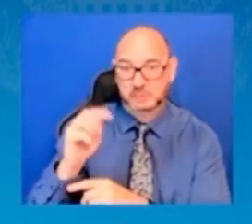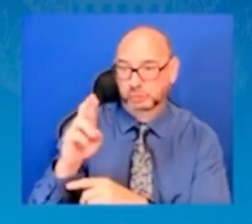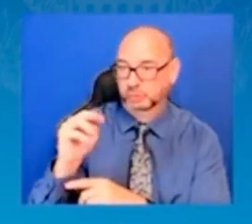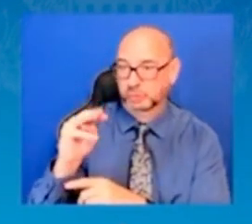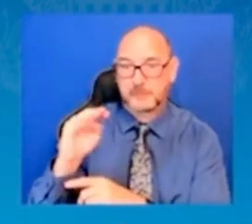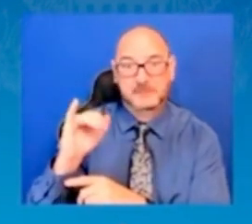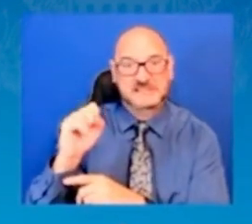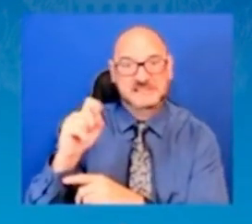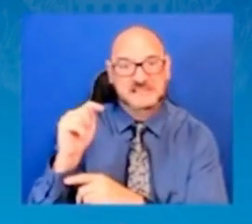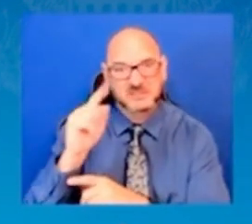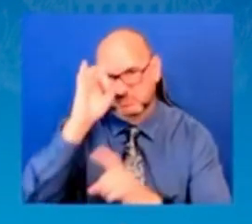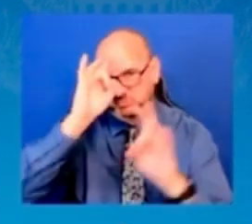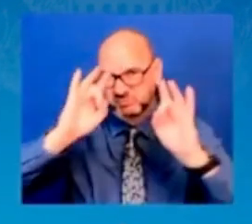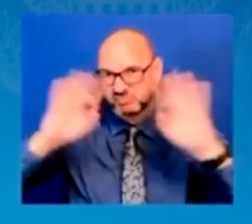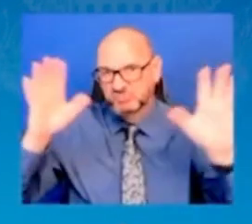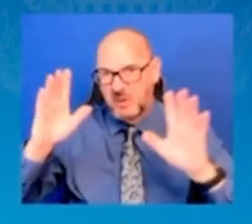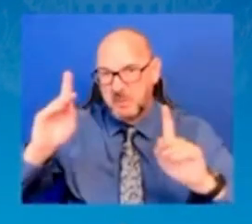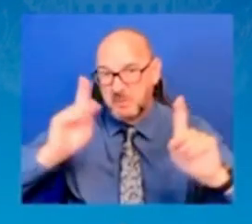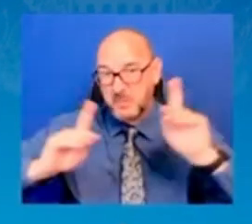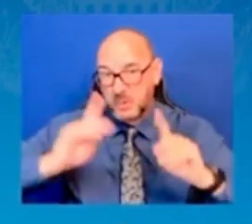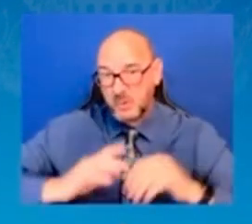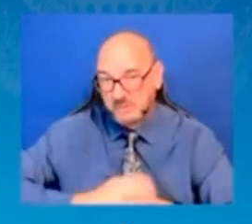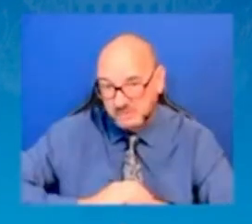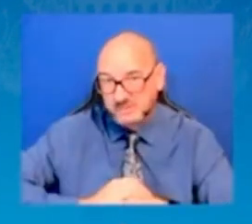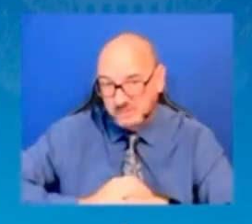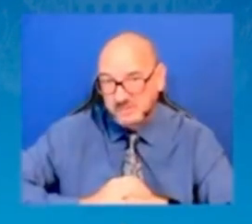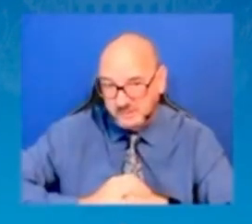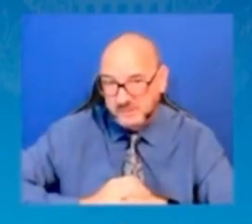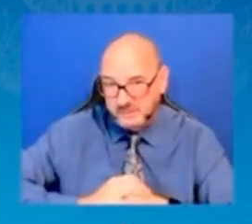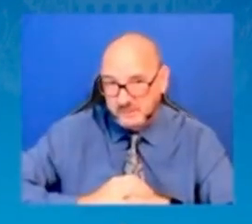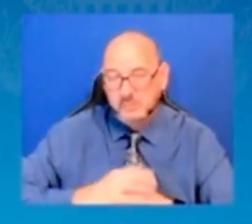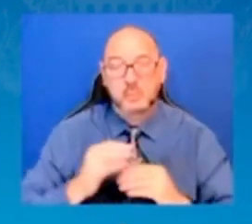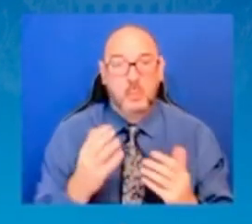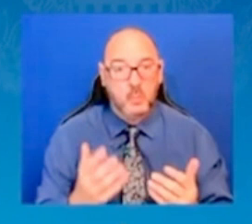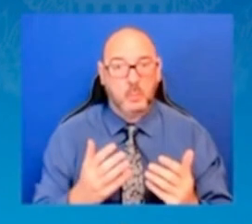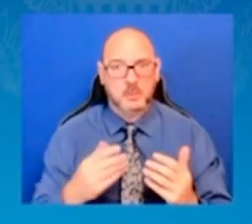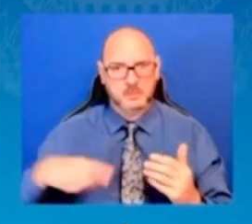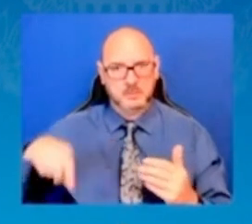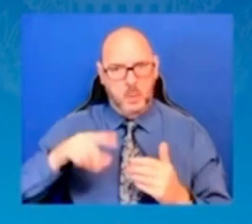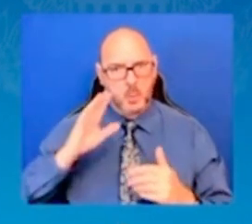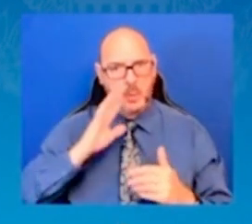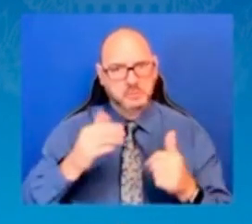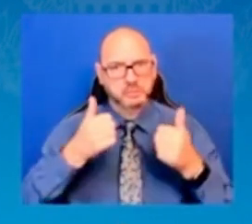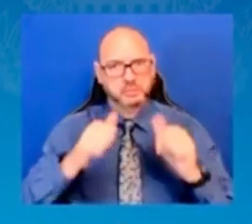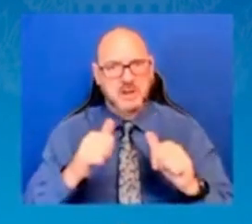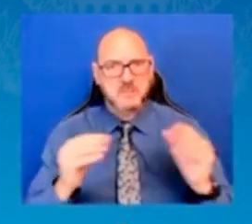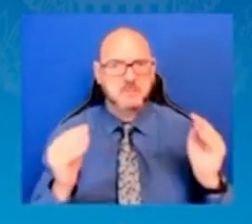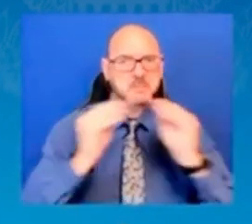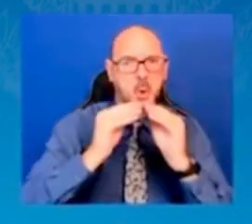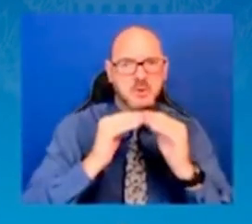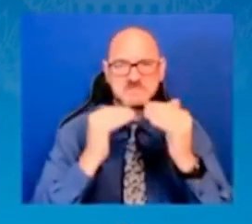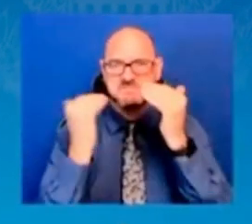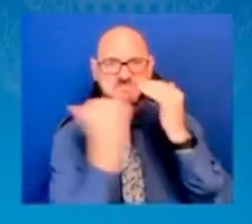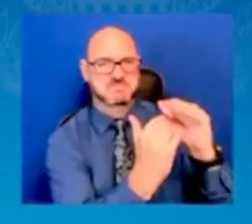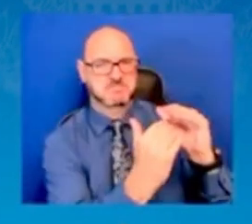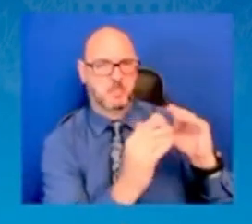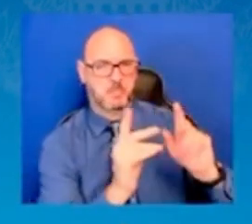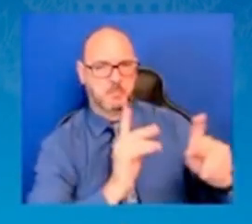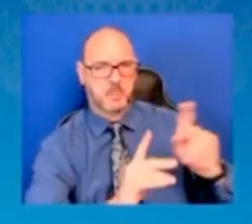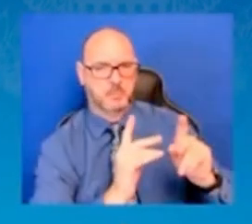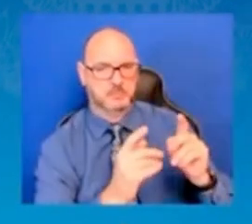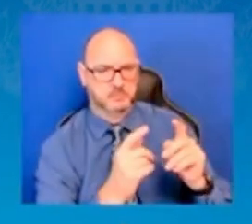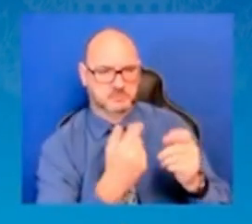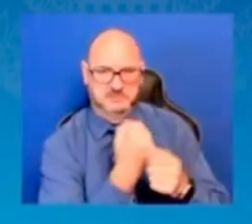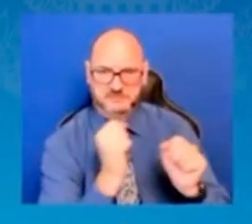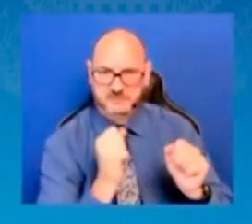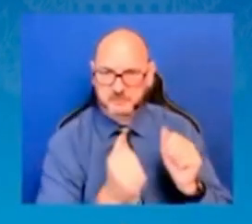passed laws that will further restrict the ability of people to make the most fundamental decisions they should have